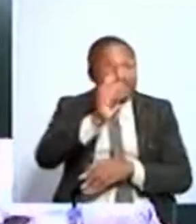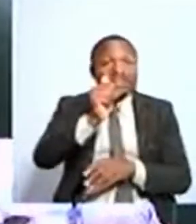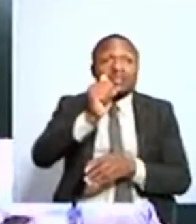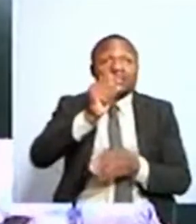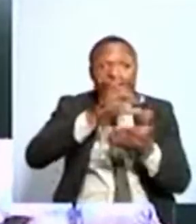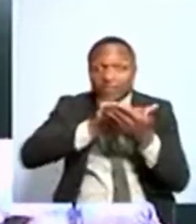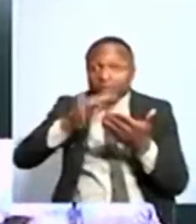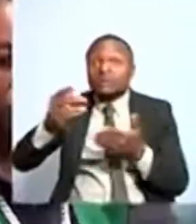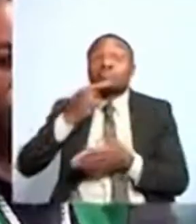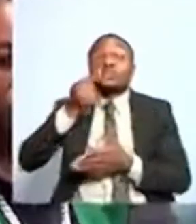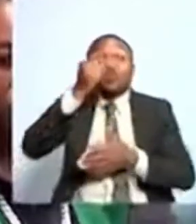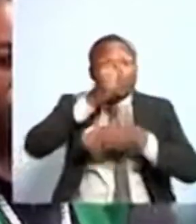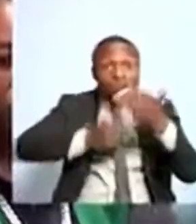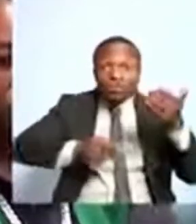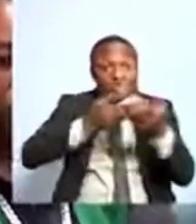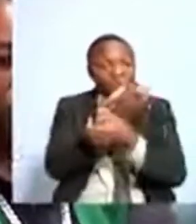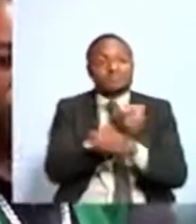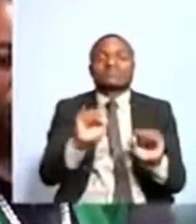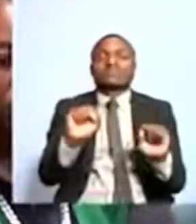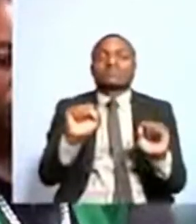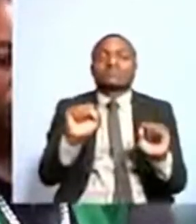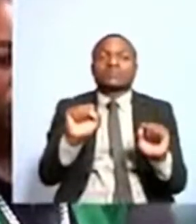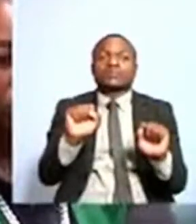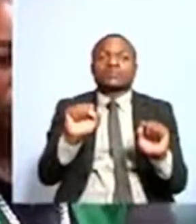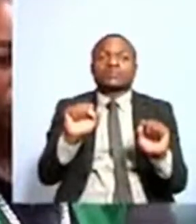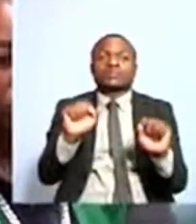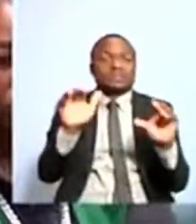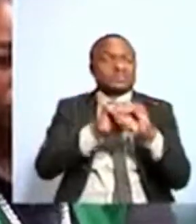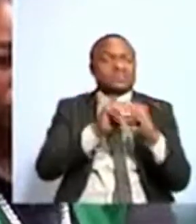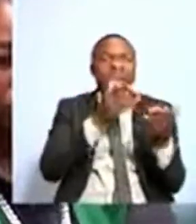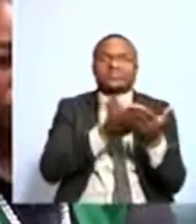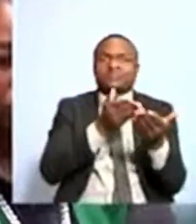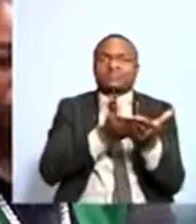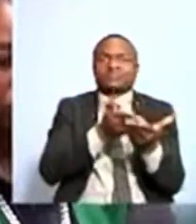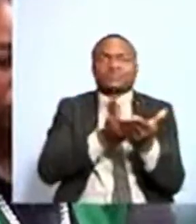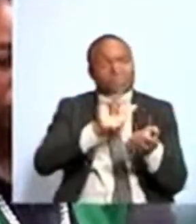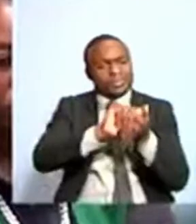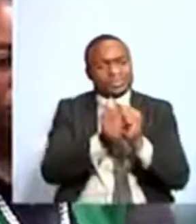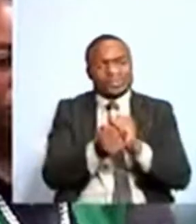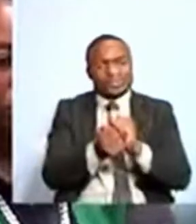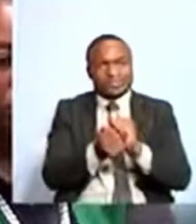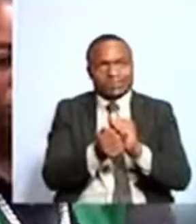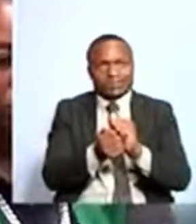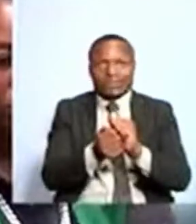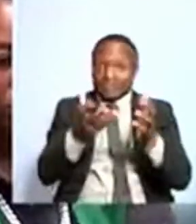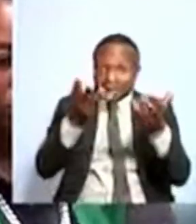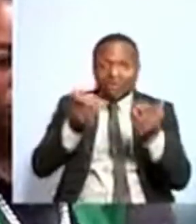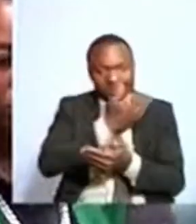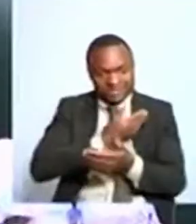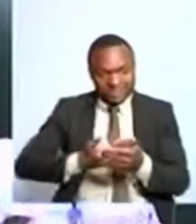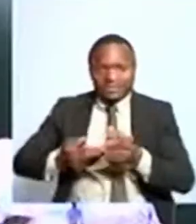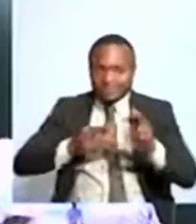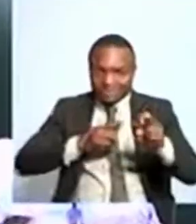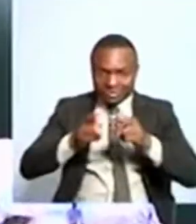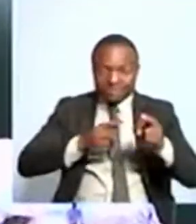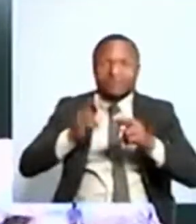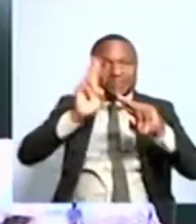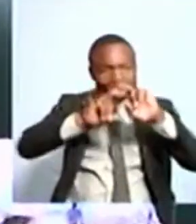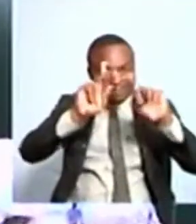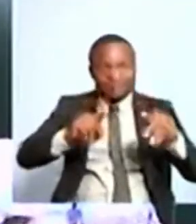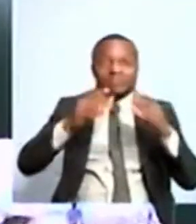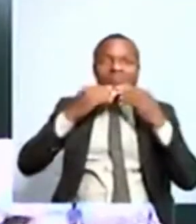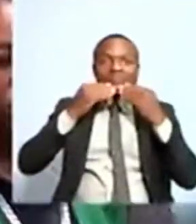state what is curing in these amendments? I seek your serious ruling, Mr. Chairman. I